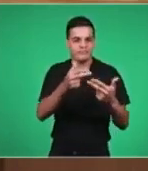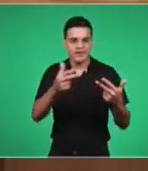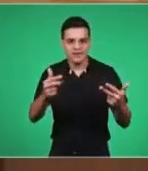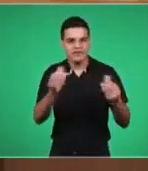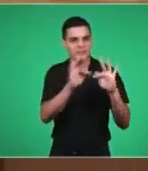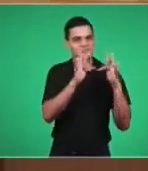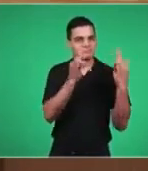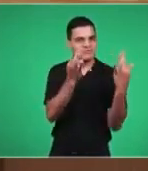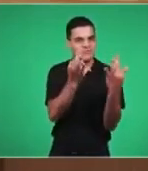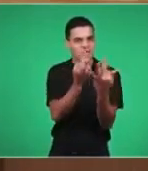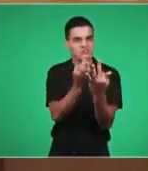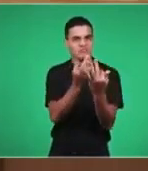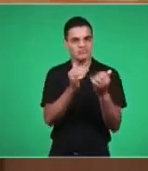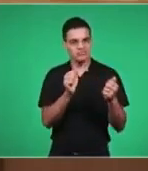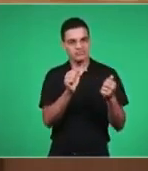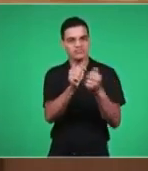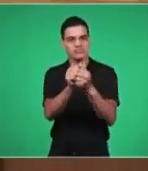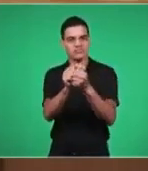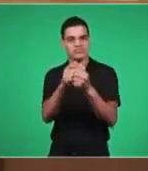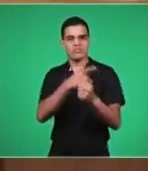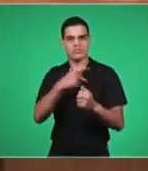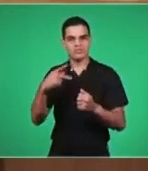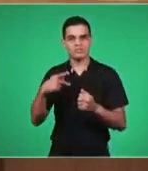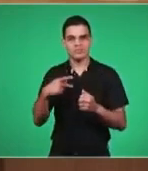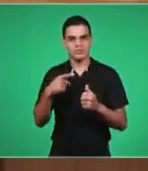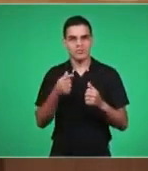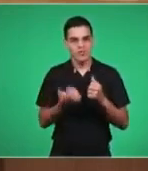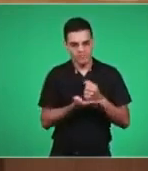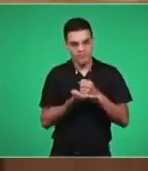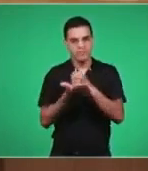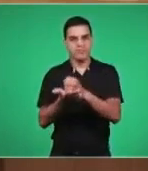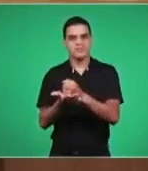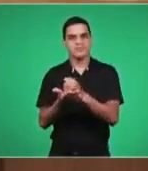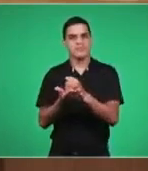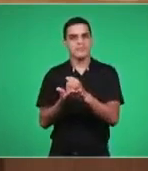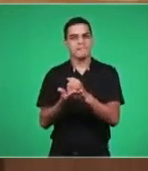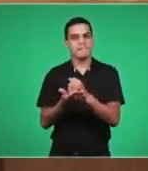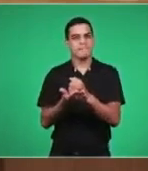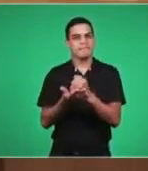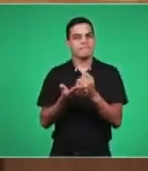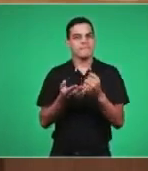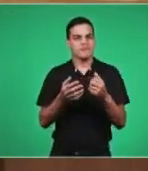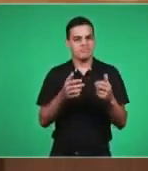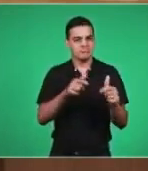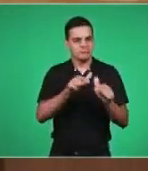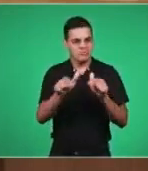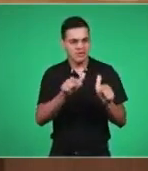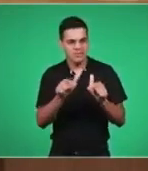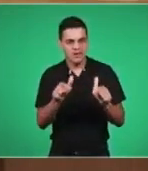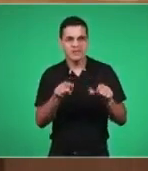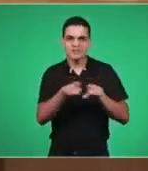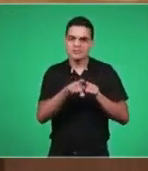do the want and the needs of whatever the Lord wants for them.